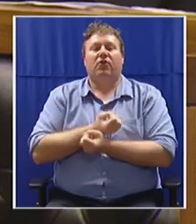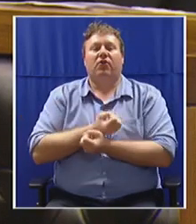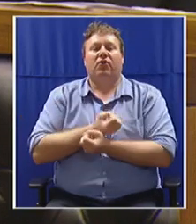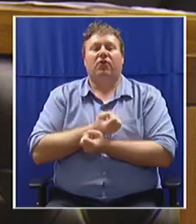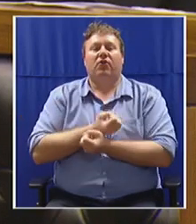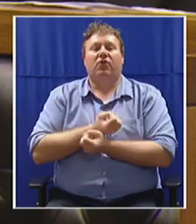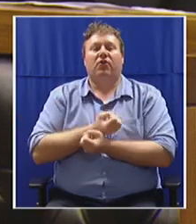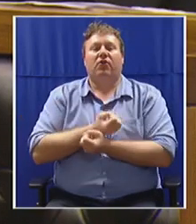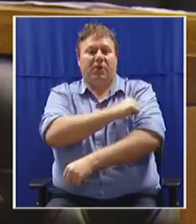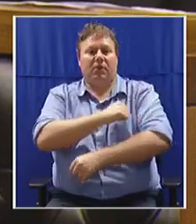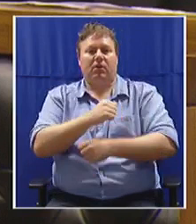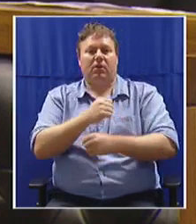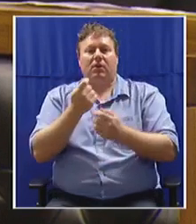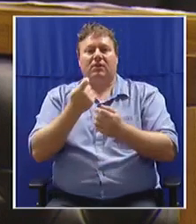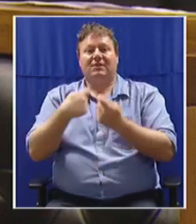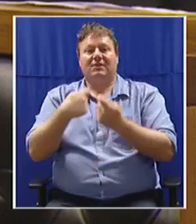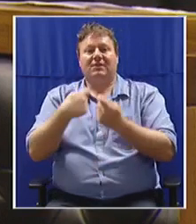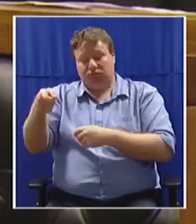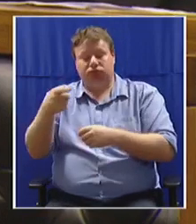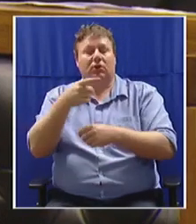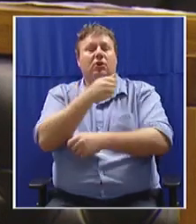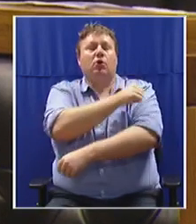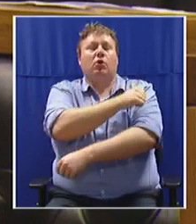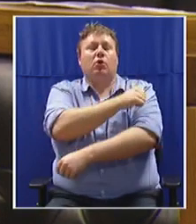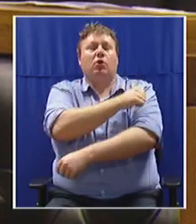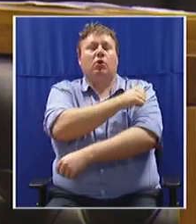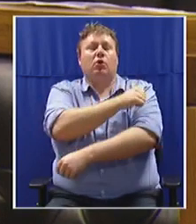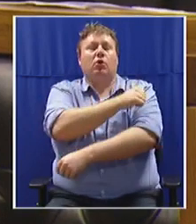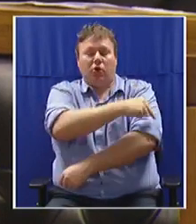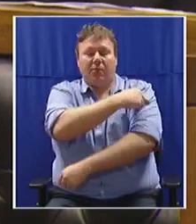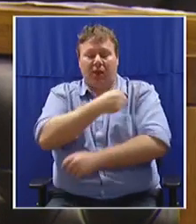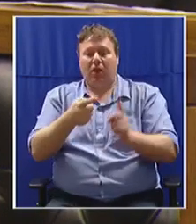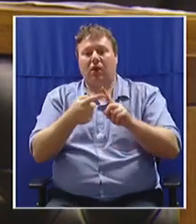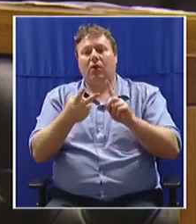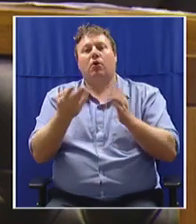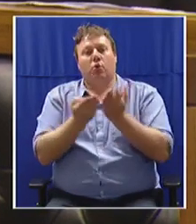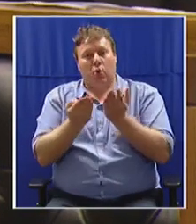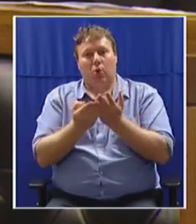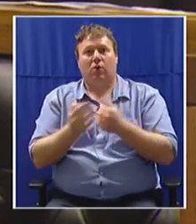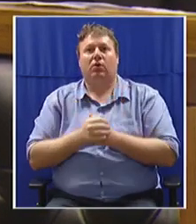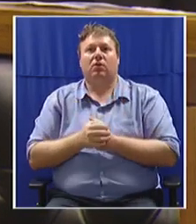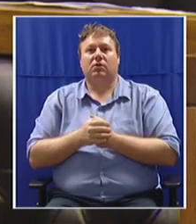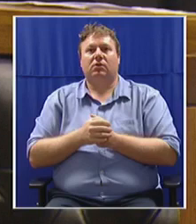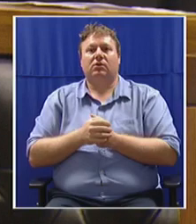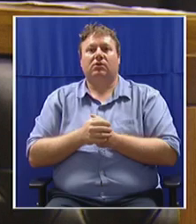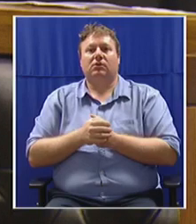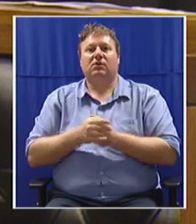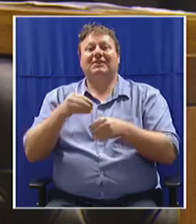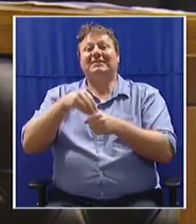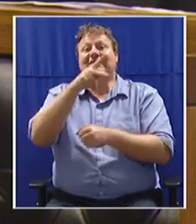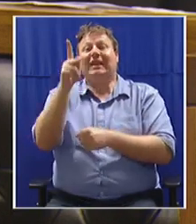schools. In KwaZulu-Natal, the radical agrarian socio-economic